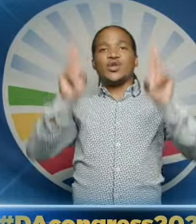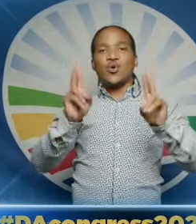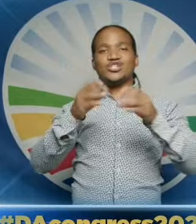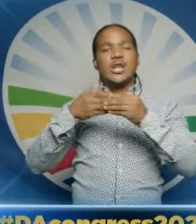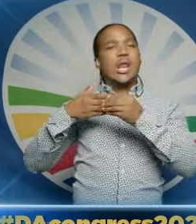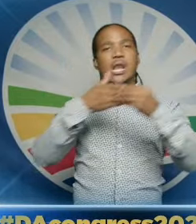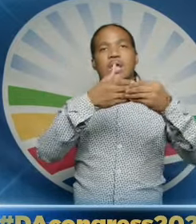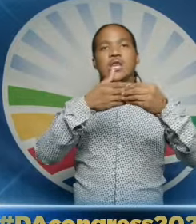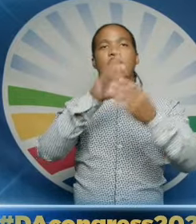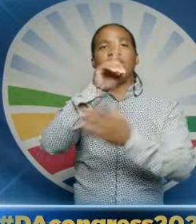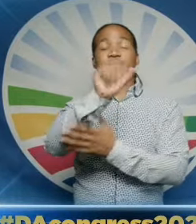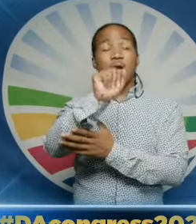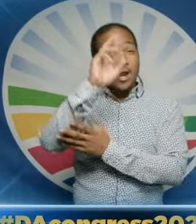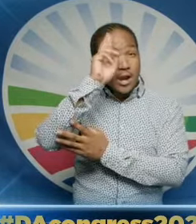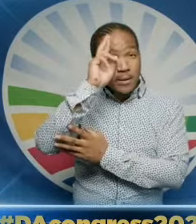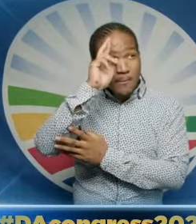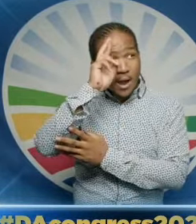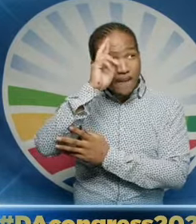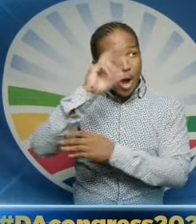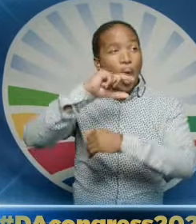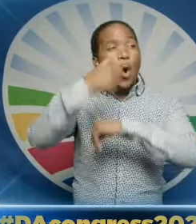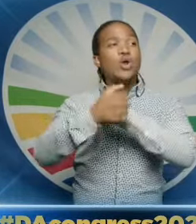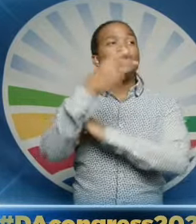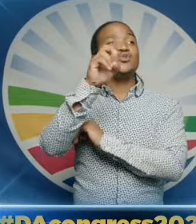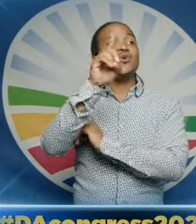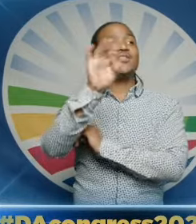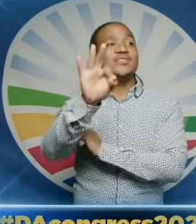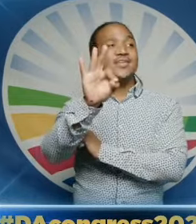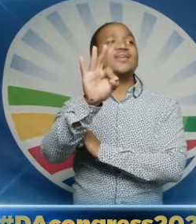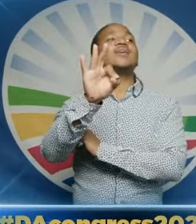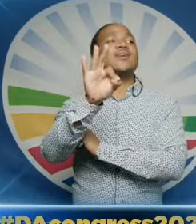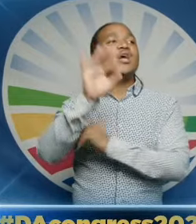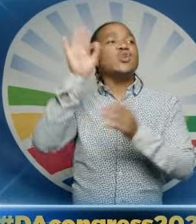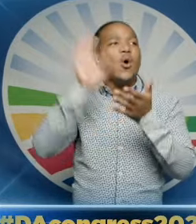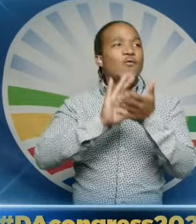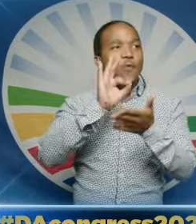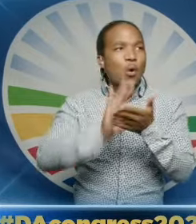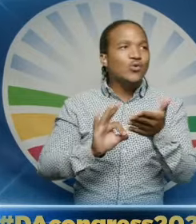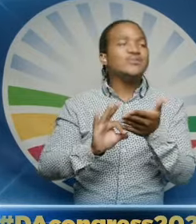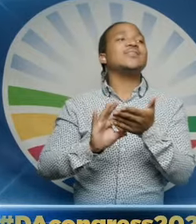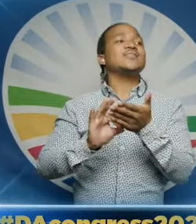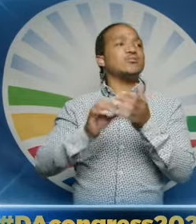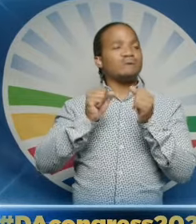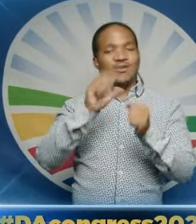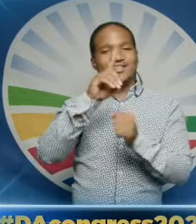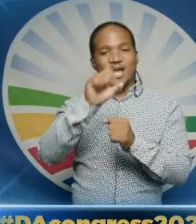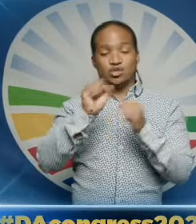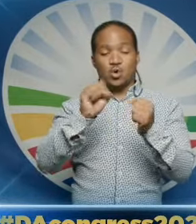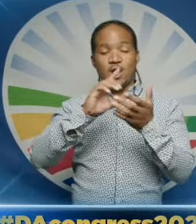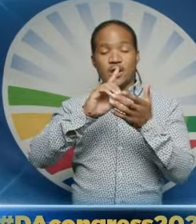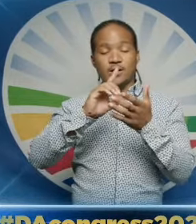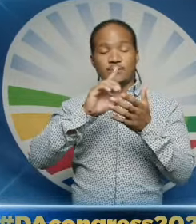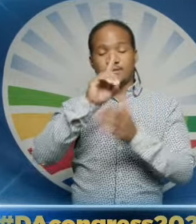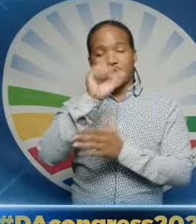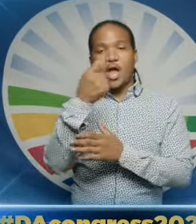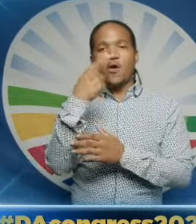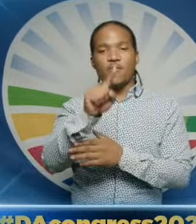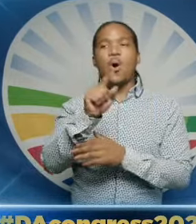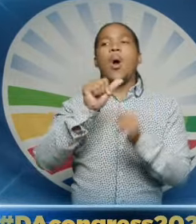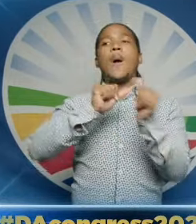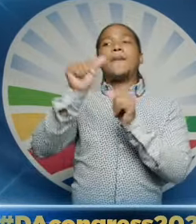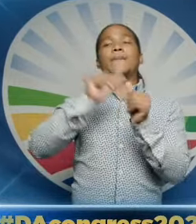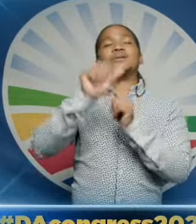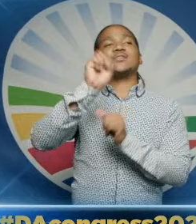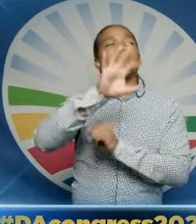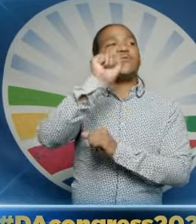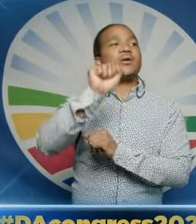of the DA. Remember, Congress 2023 is all about building a stronger DA for a better future. South Africa,